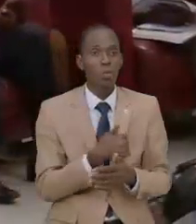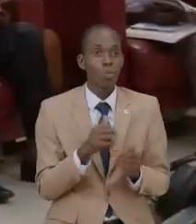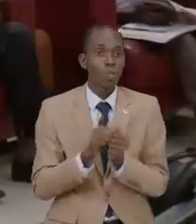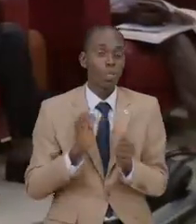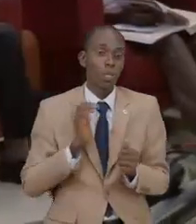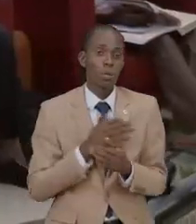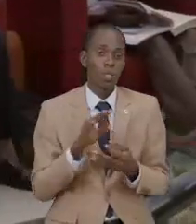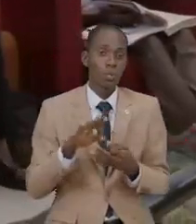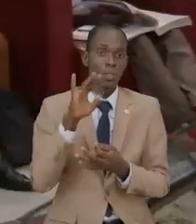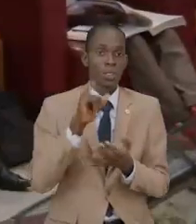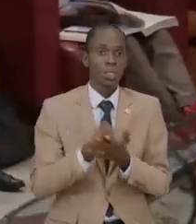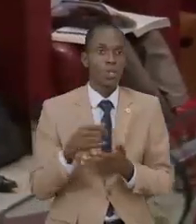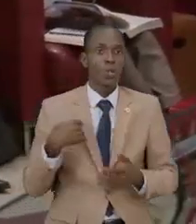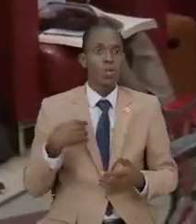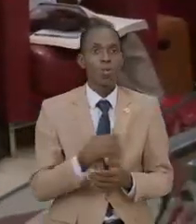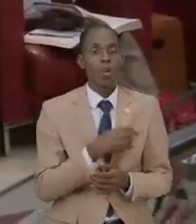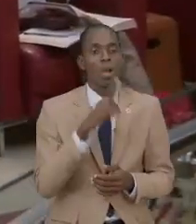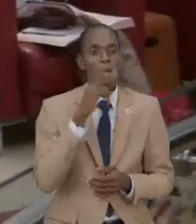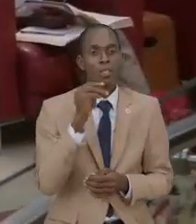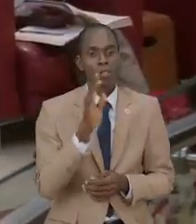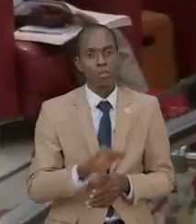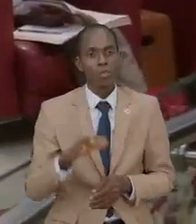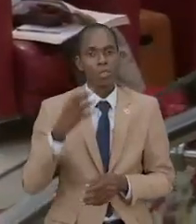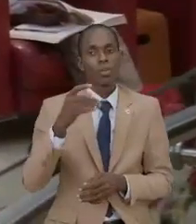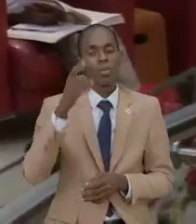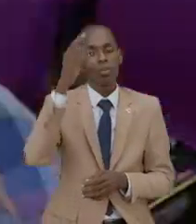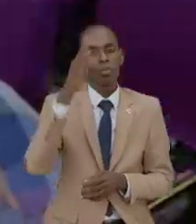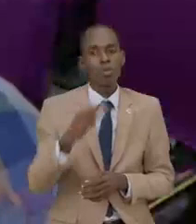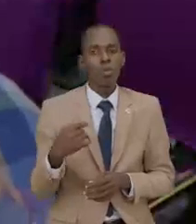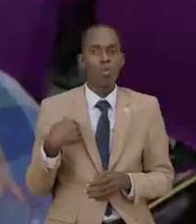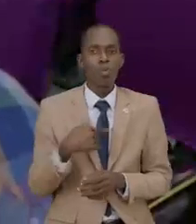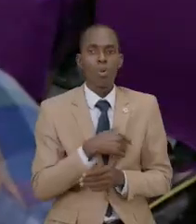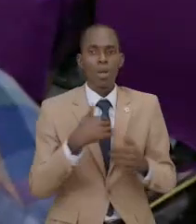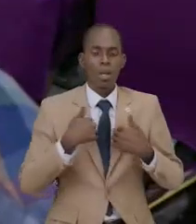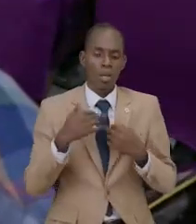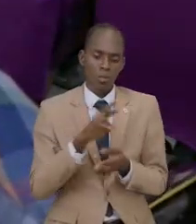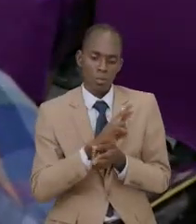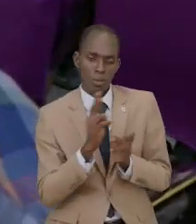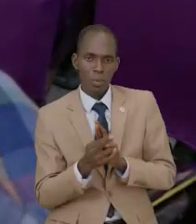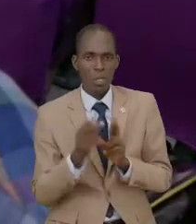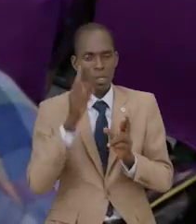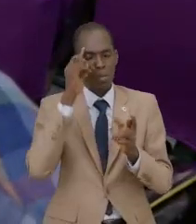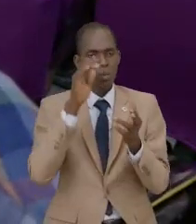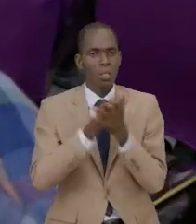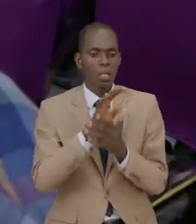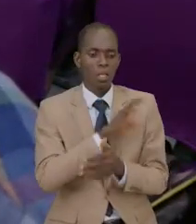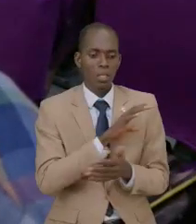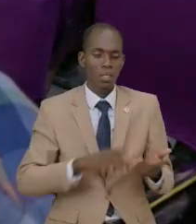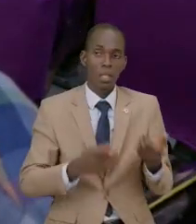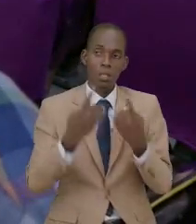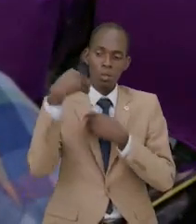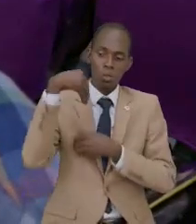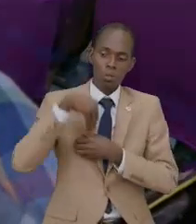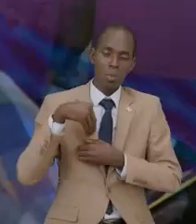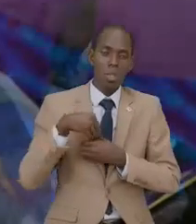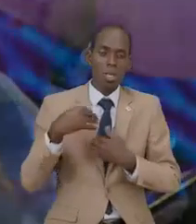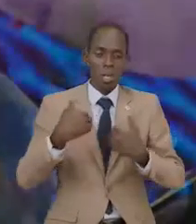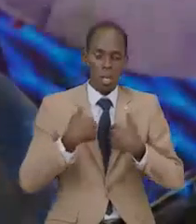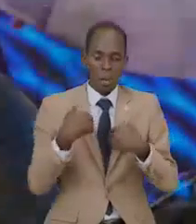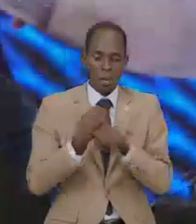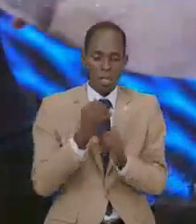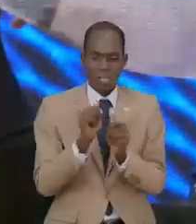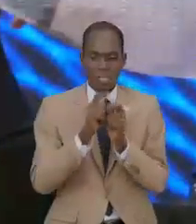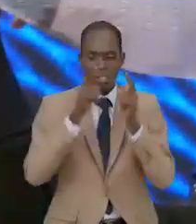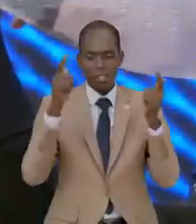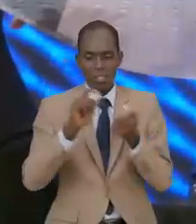the children of God. We have repented, we have believed on the Lord Jesus Christ has come in. He has made a great